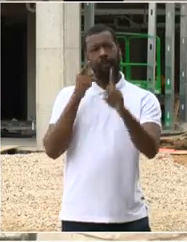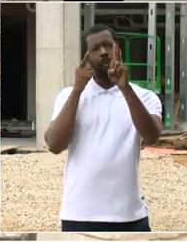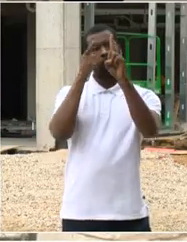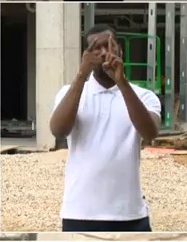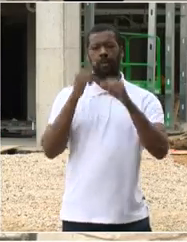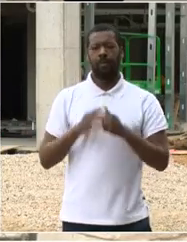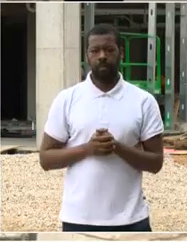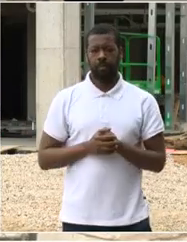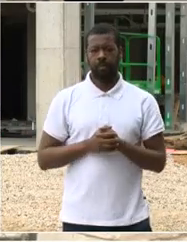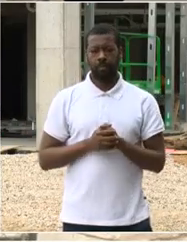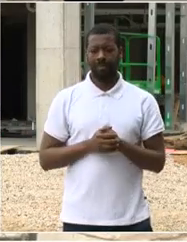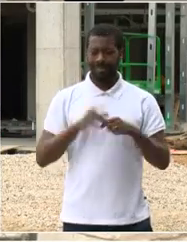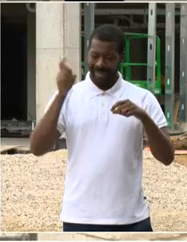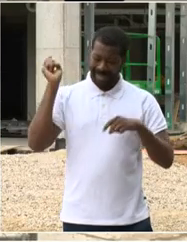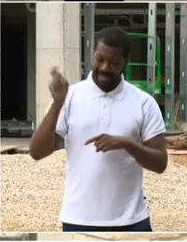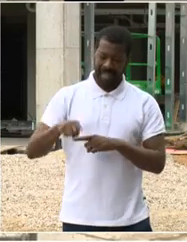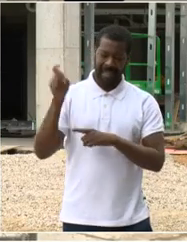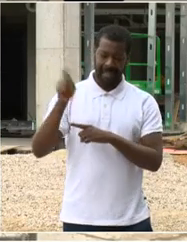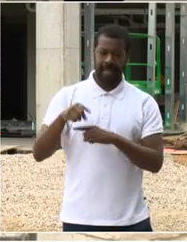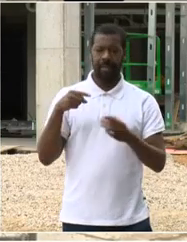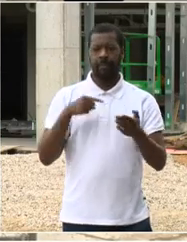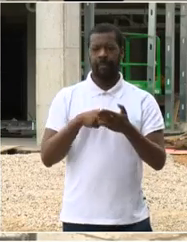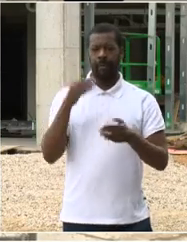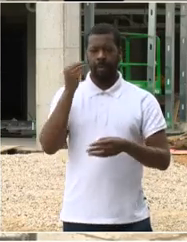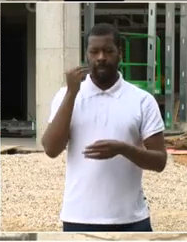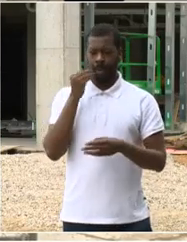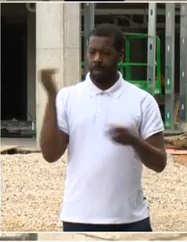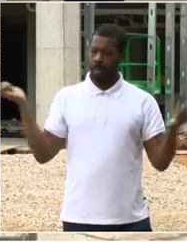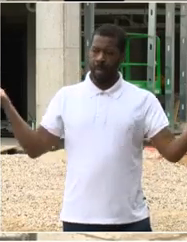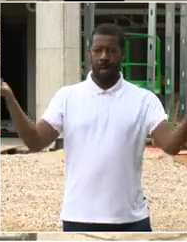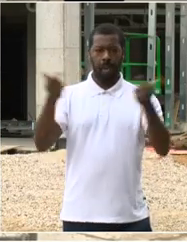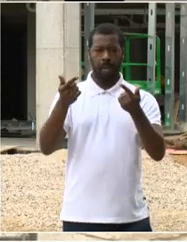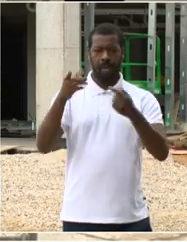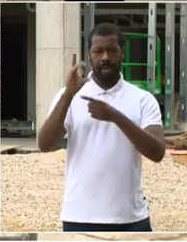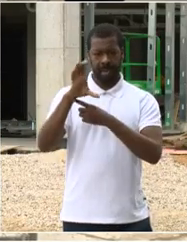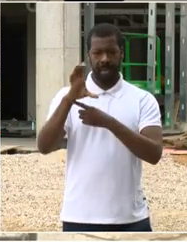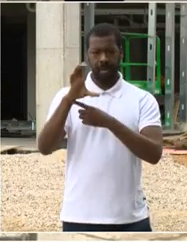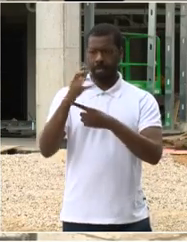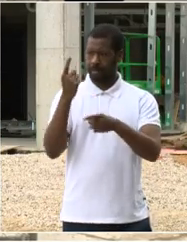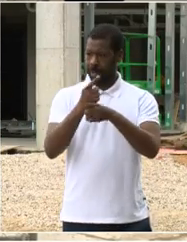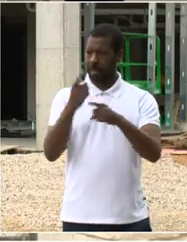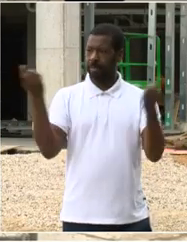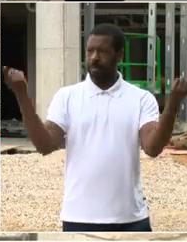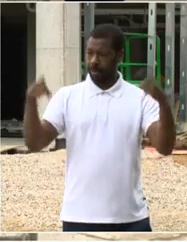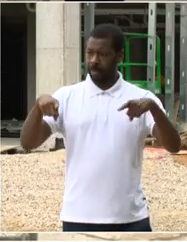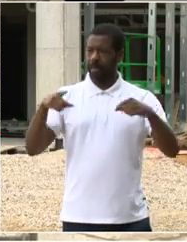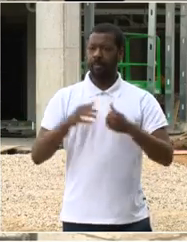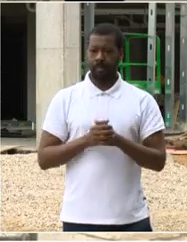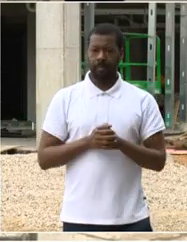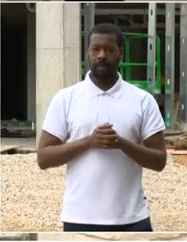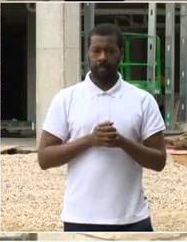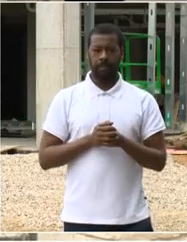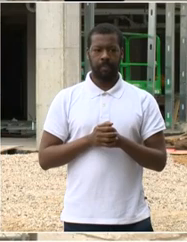we need affordable homes in every part of our city. Are you with me on that?